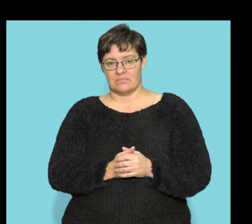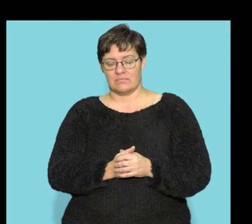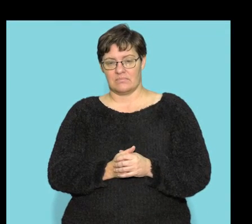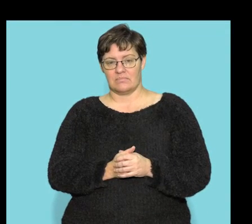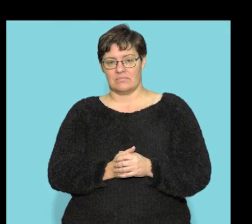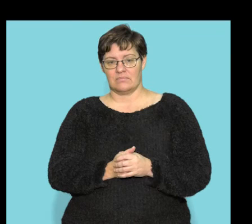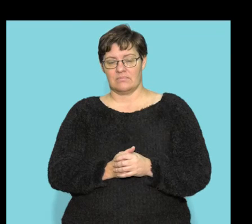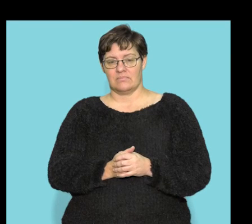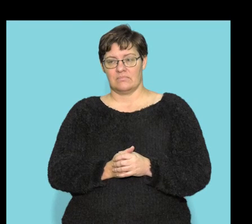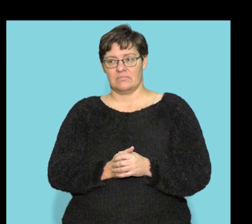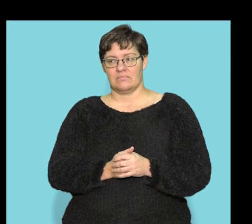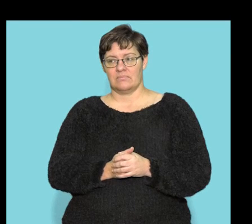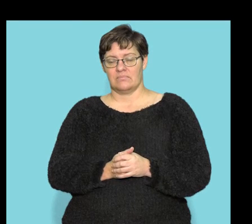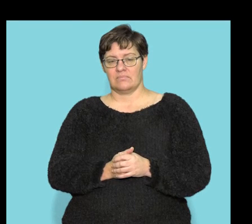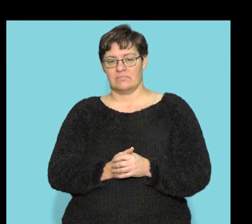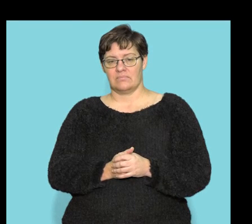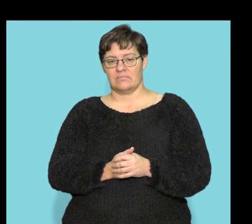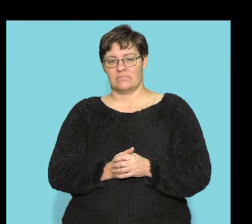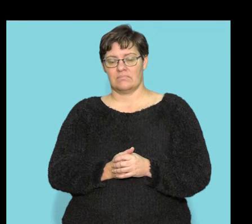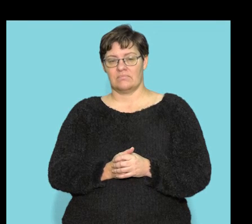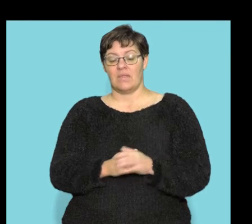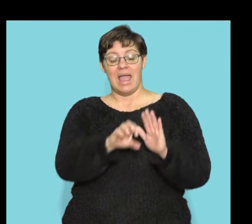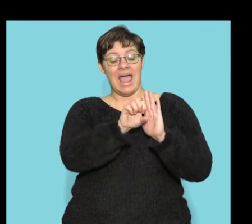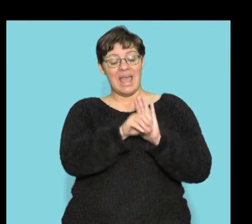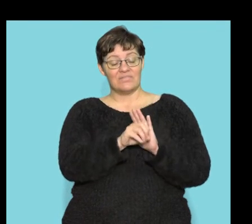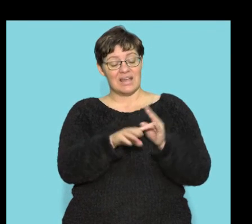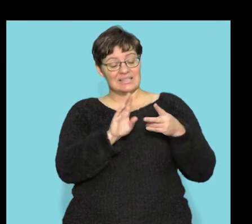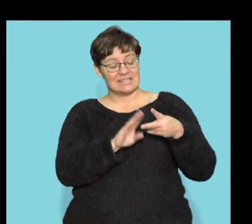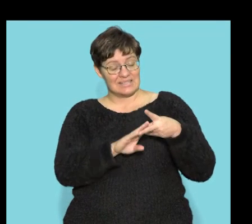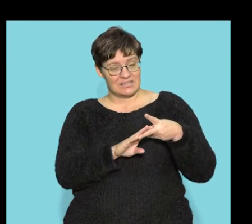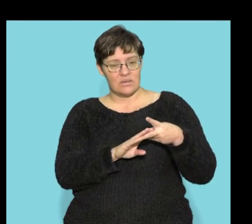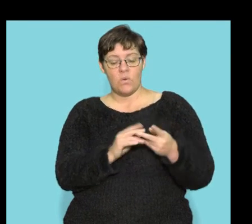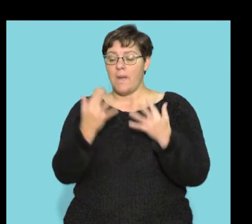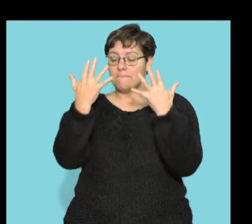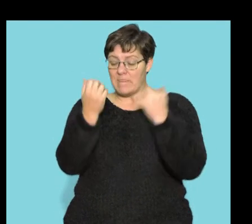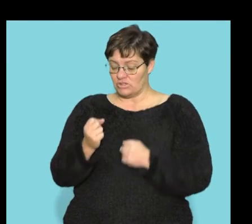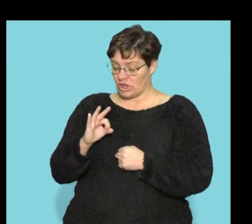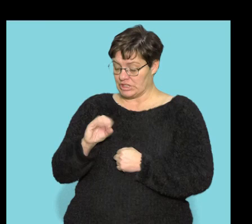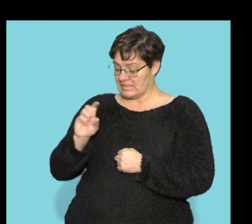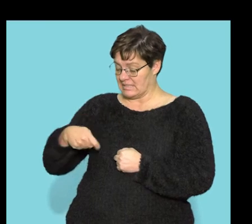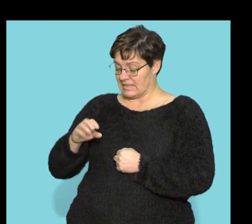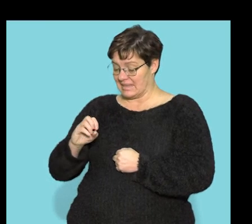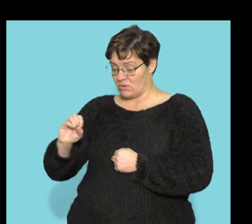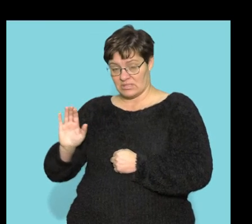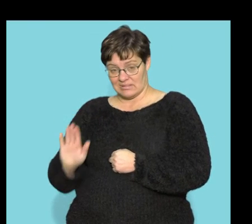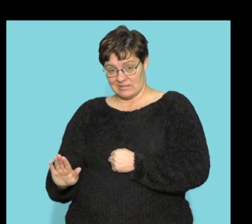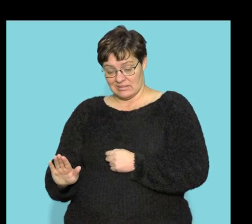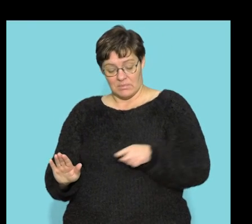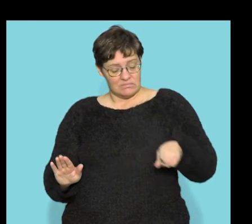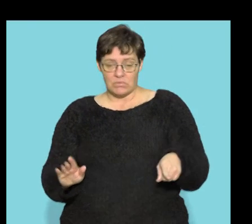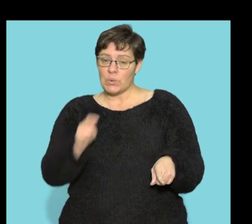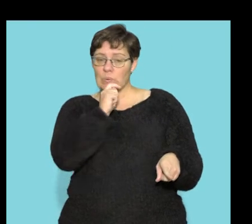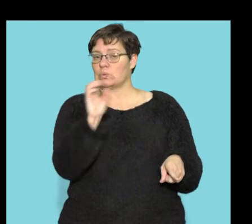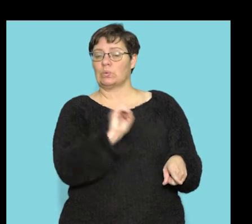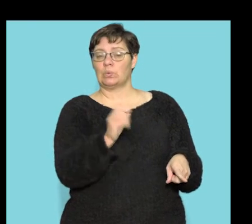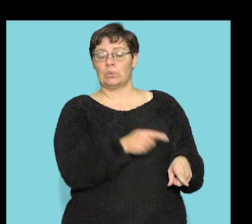Right. Again, the problem with advertising, we budgeted 30,000 Rand and we haven't used it. That